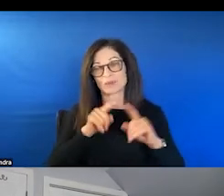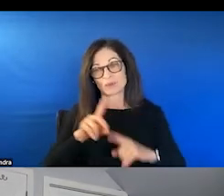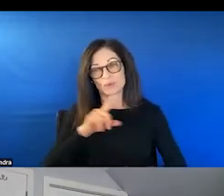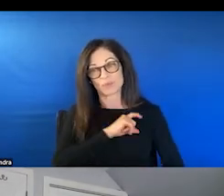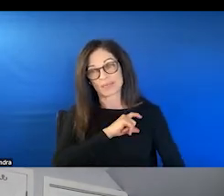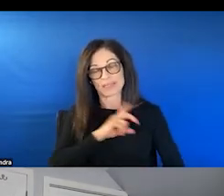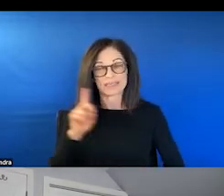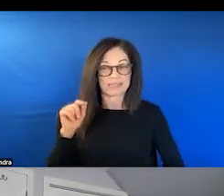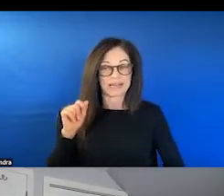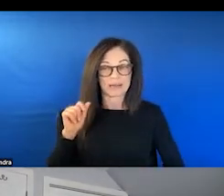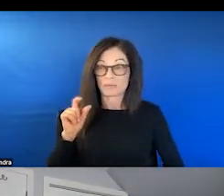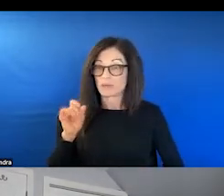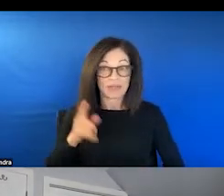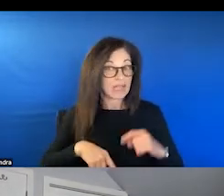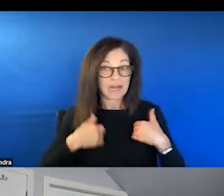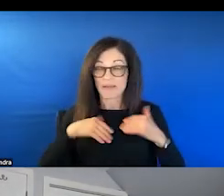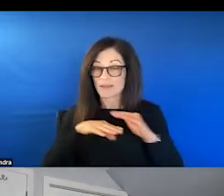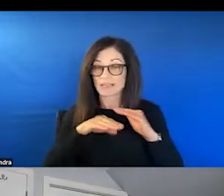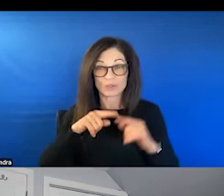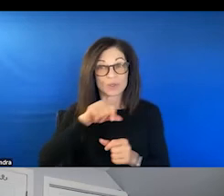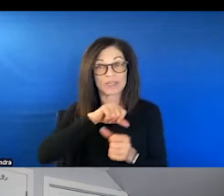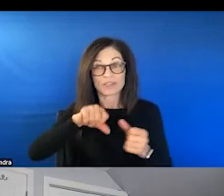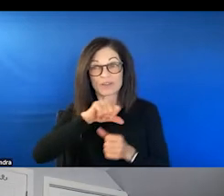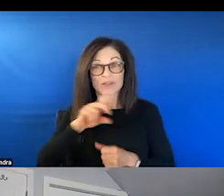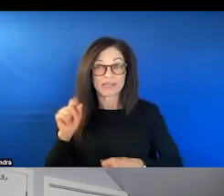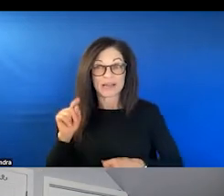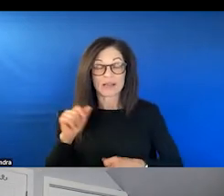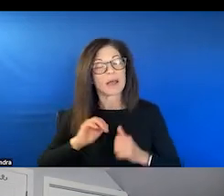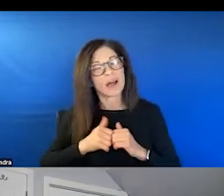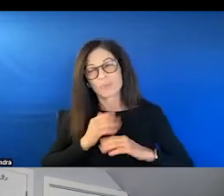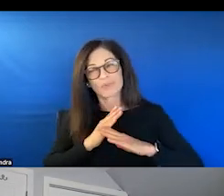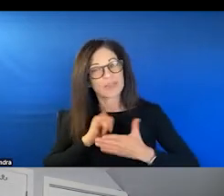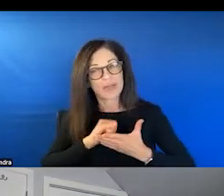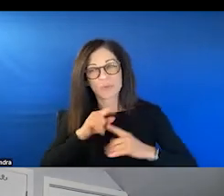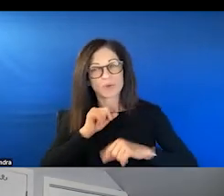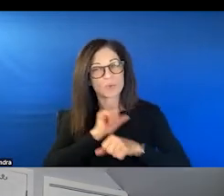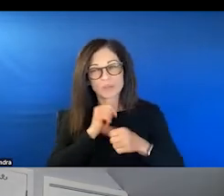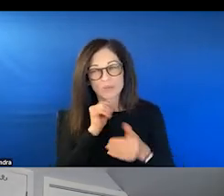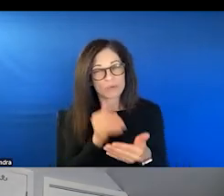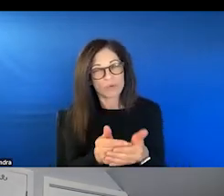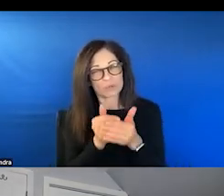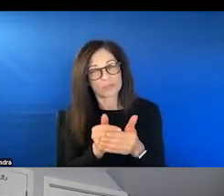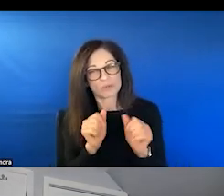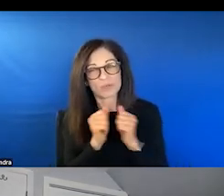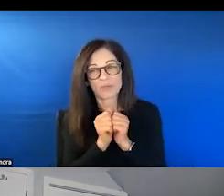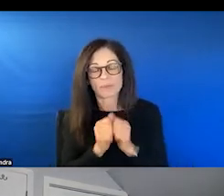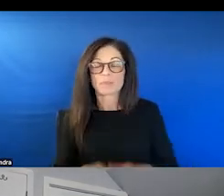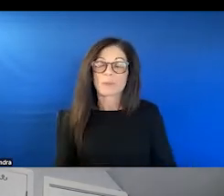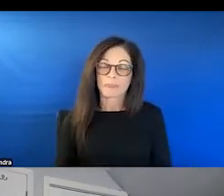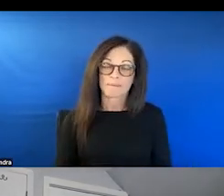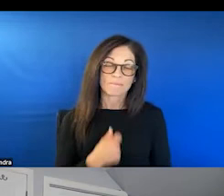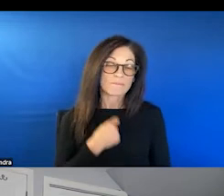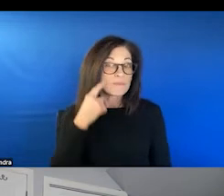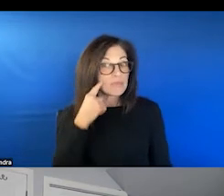If they can't have access to each other's data, then how does one prevent that when they work so closely together? So we think the question